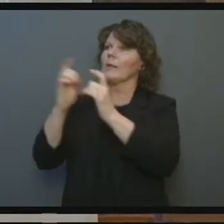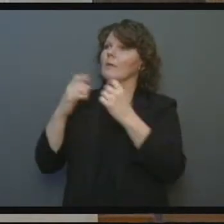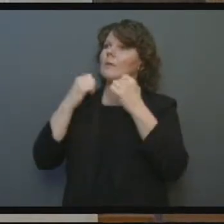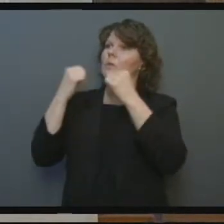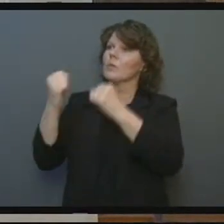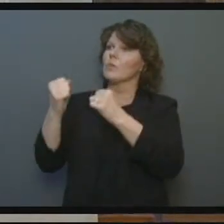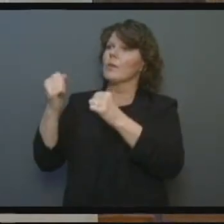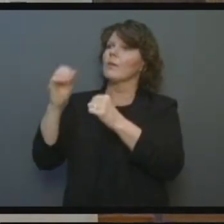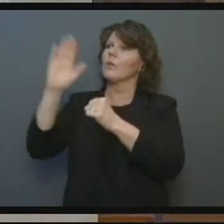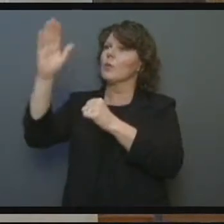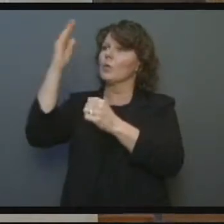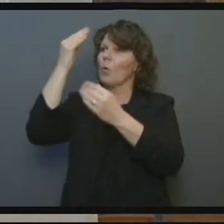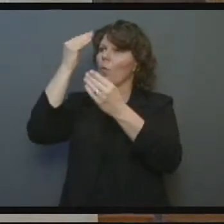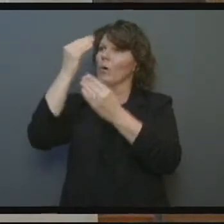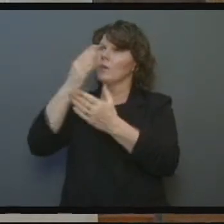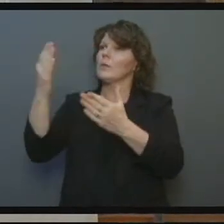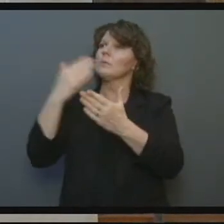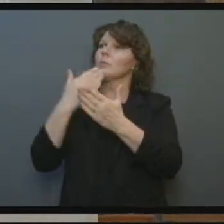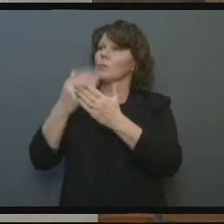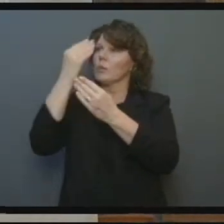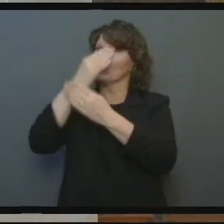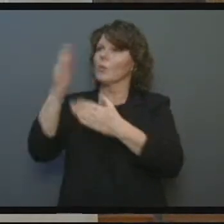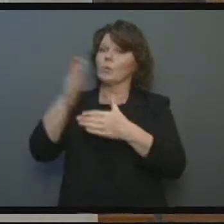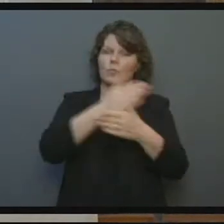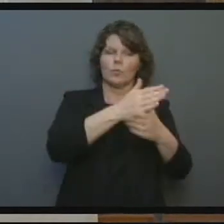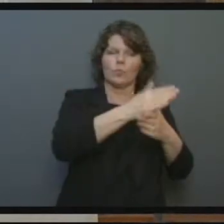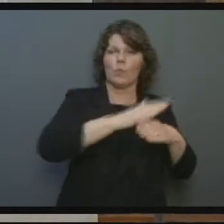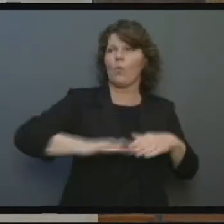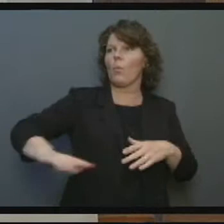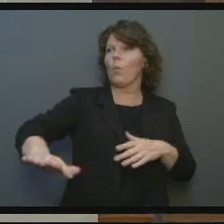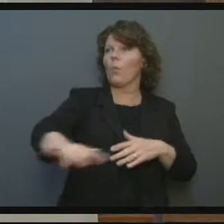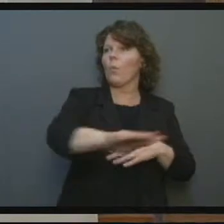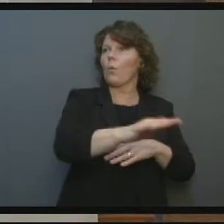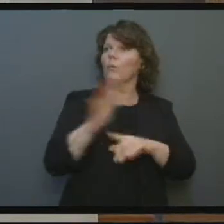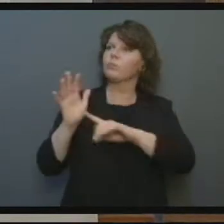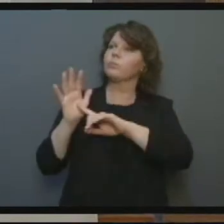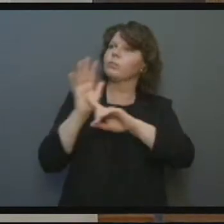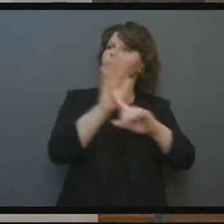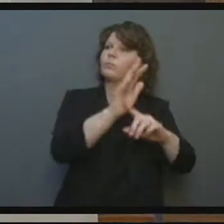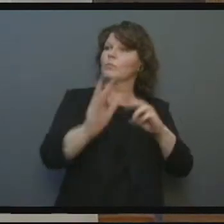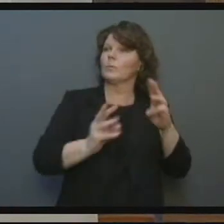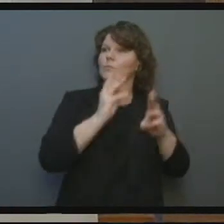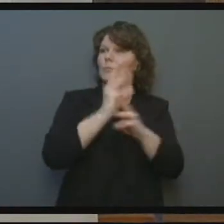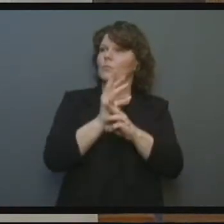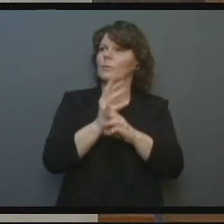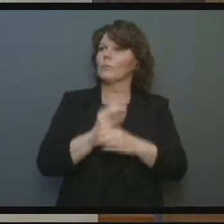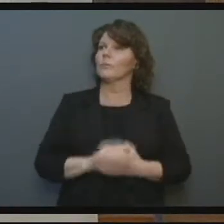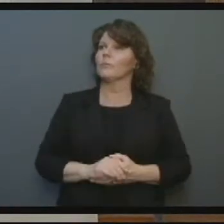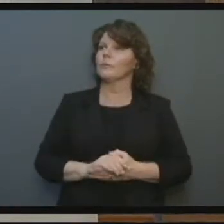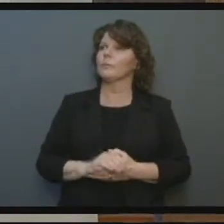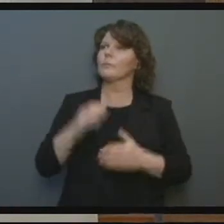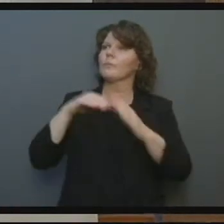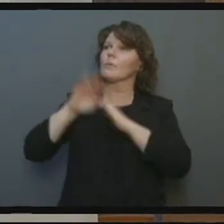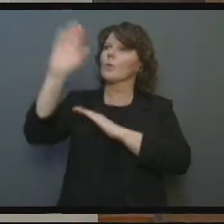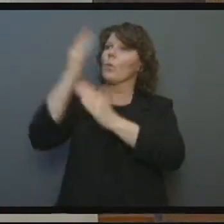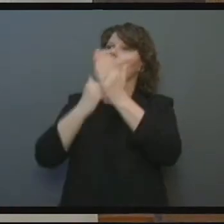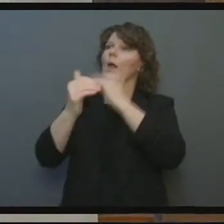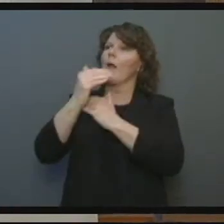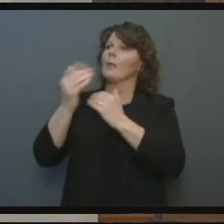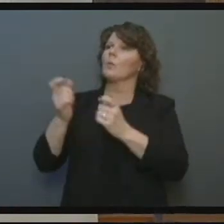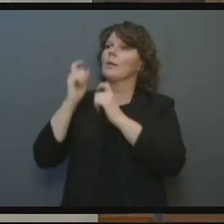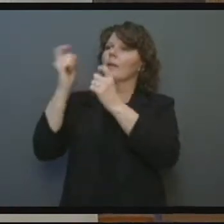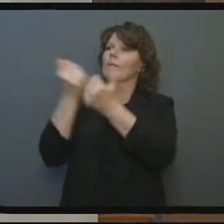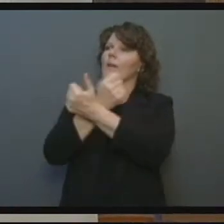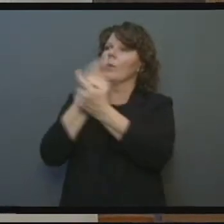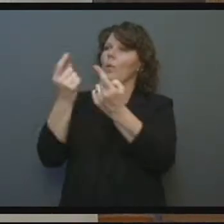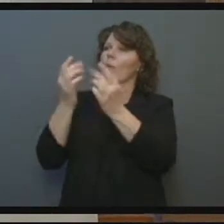of the gospel to every land, everywhere. Help us to be shining lights to all the world. Into your hands we commend all for whom